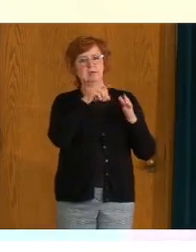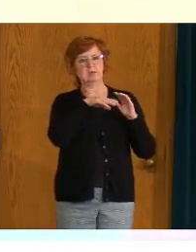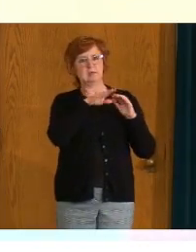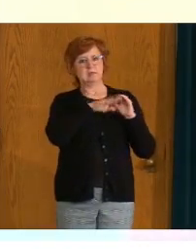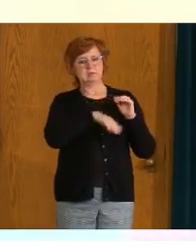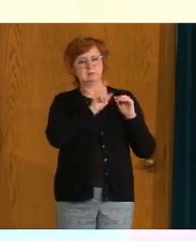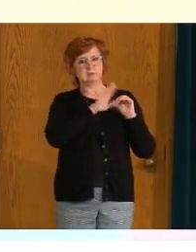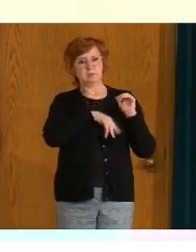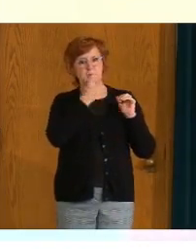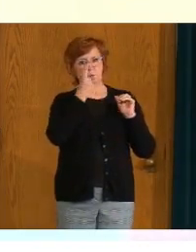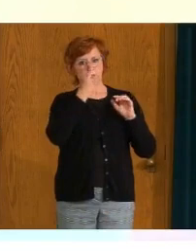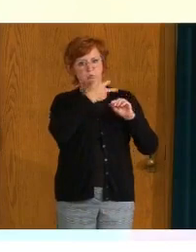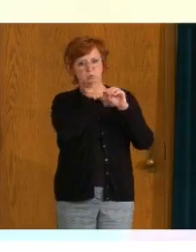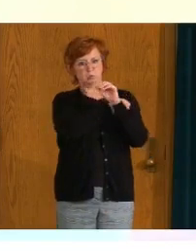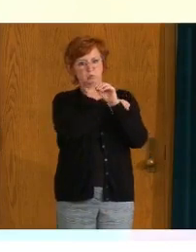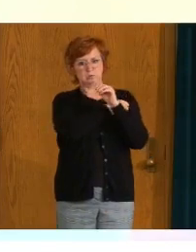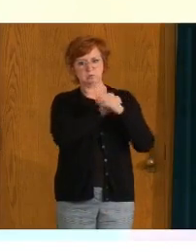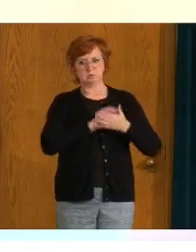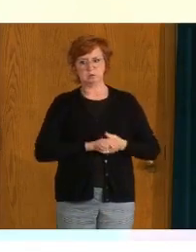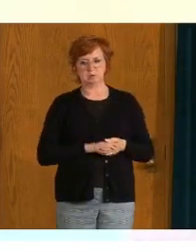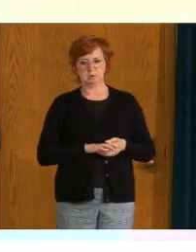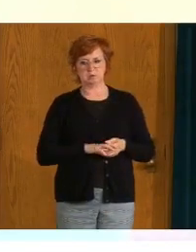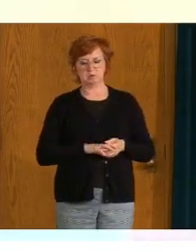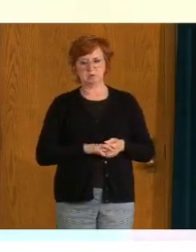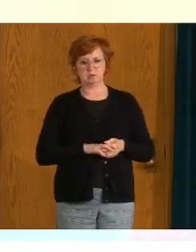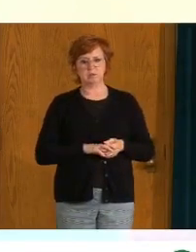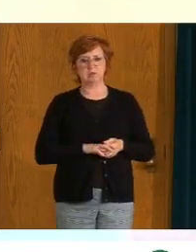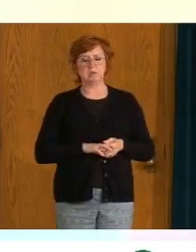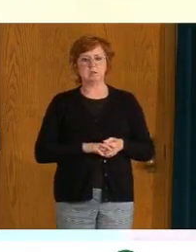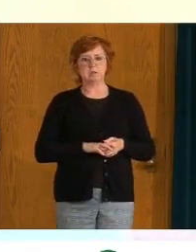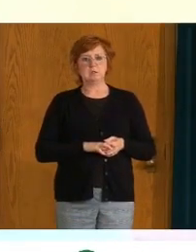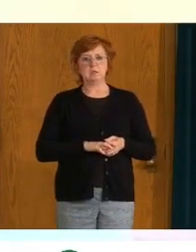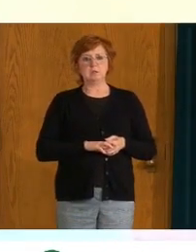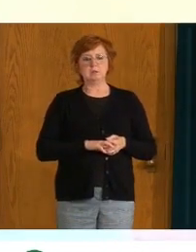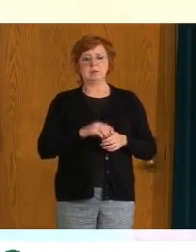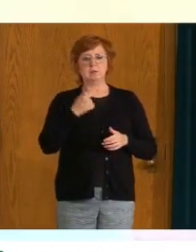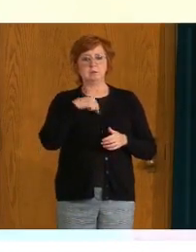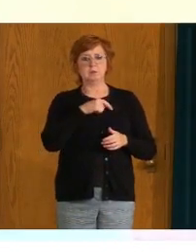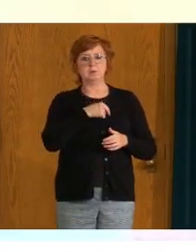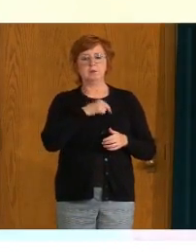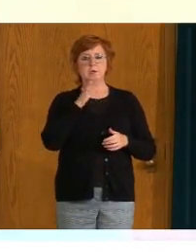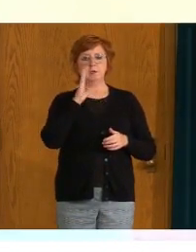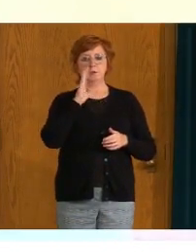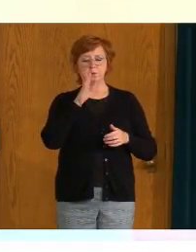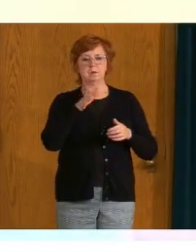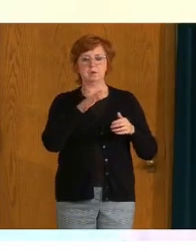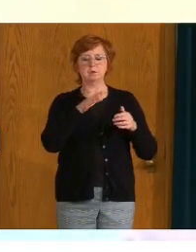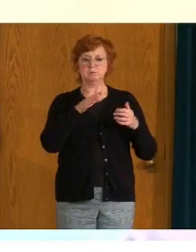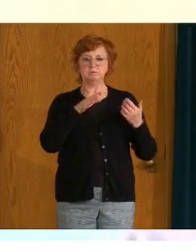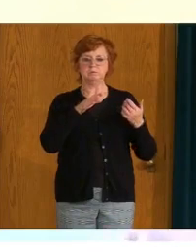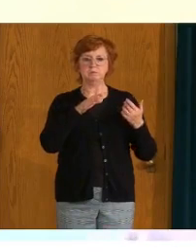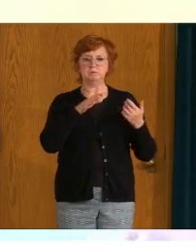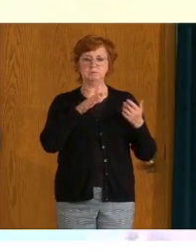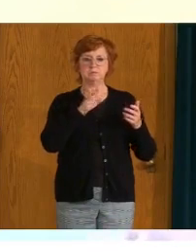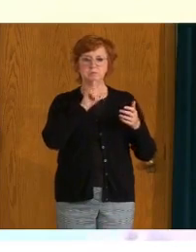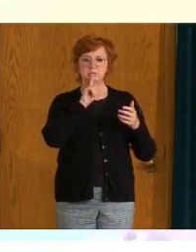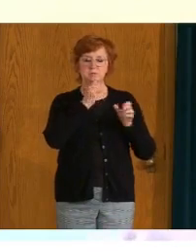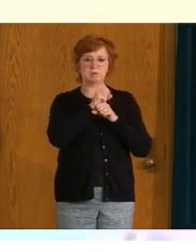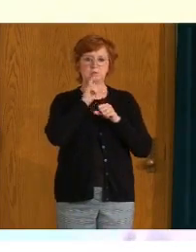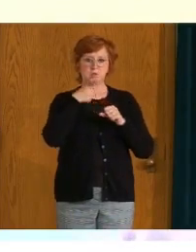We'll continue to bring that data every month, just to reassure ourselves that vaccines are working. As we've